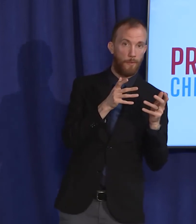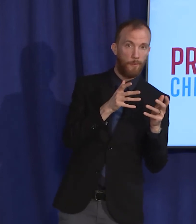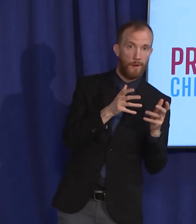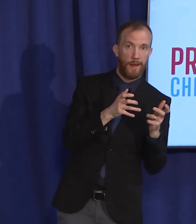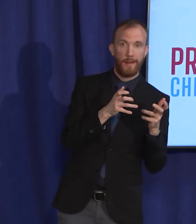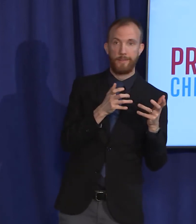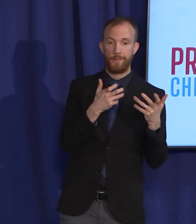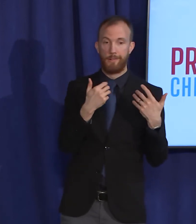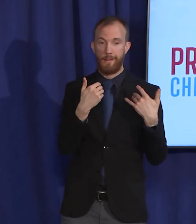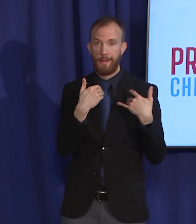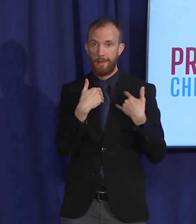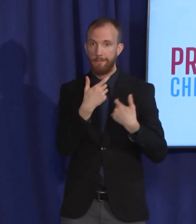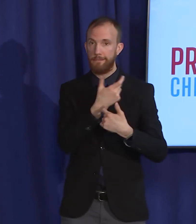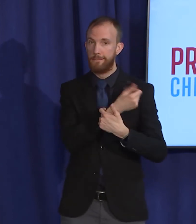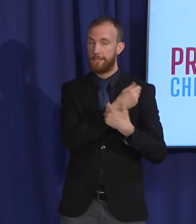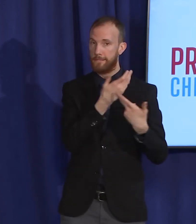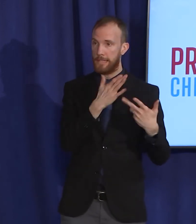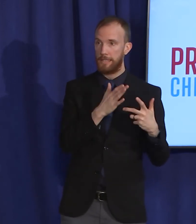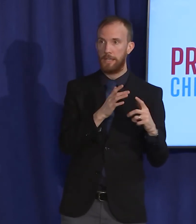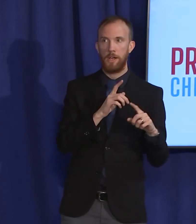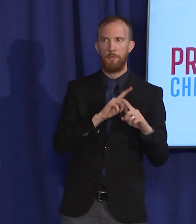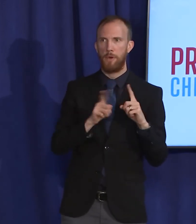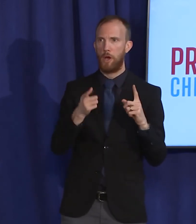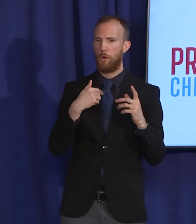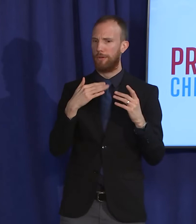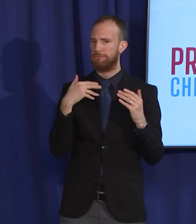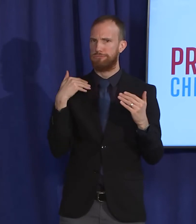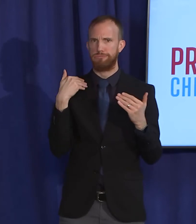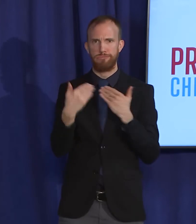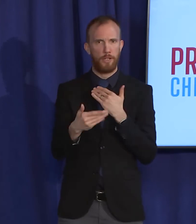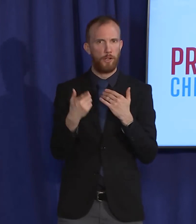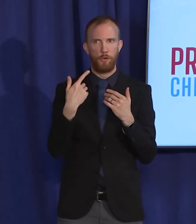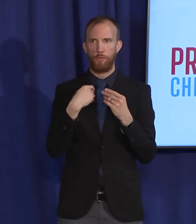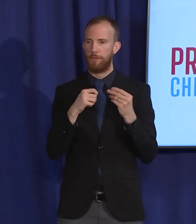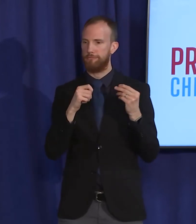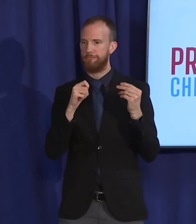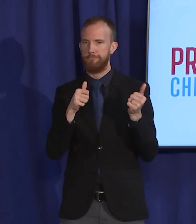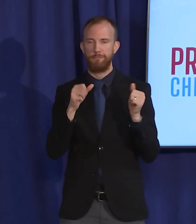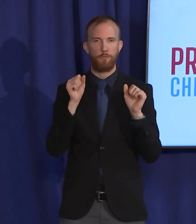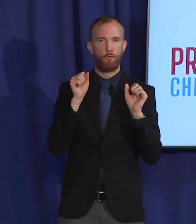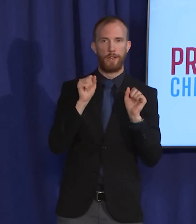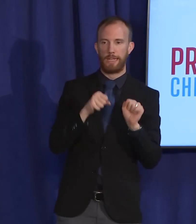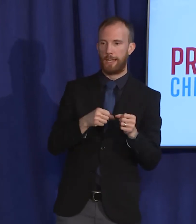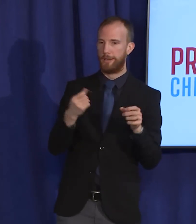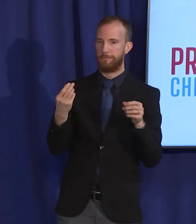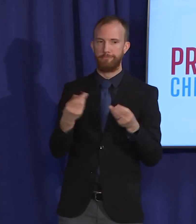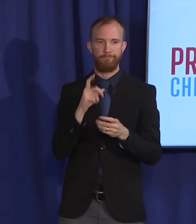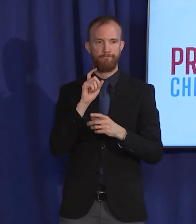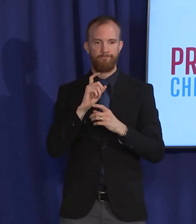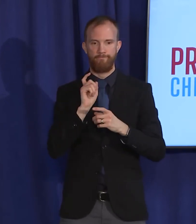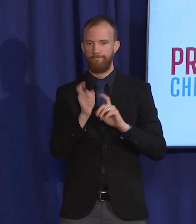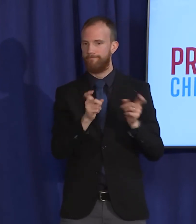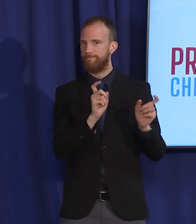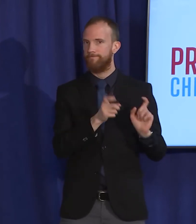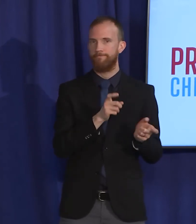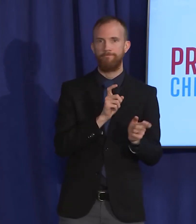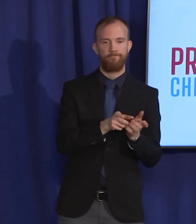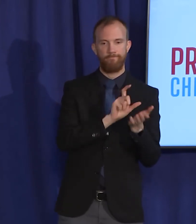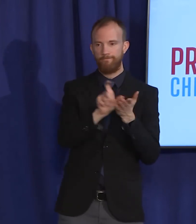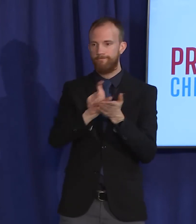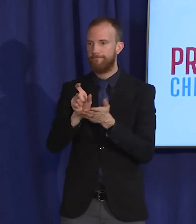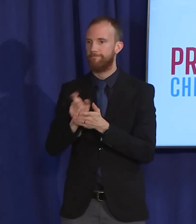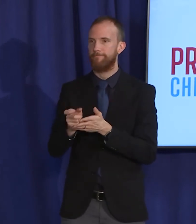in terms of having the ability to get vaccine out as it gets here. So I've got no concerns on the planning or the distribution